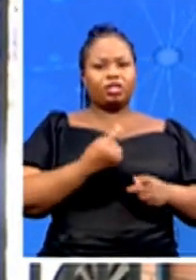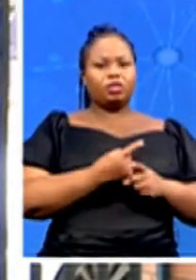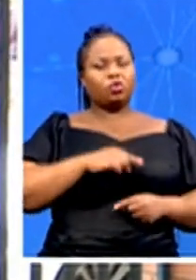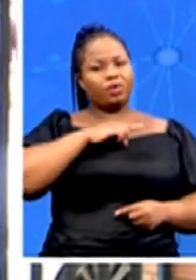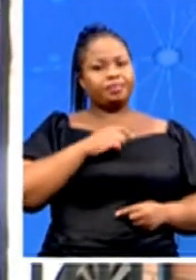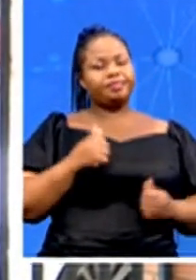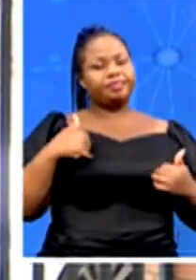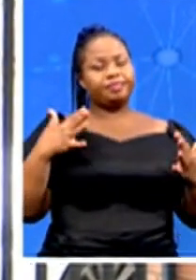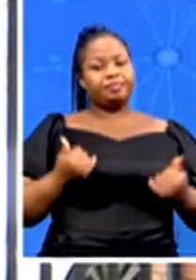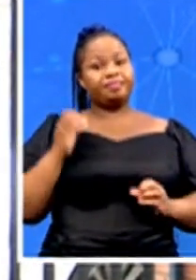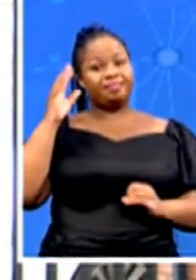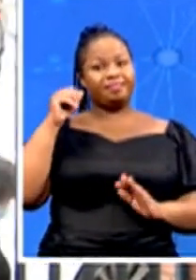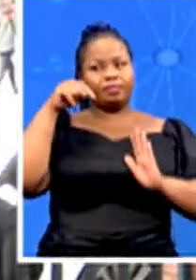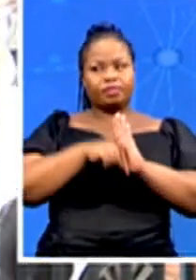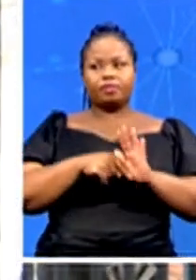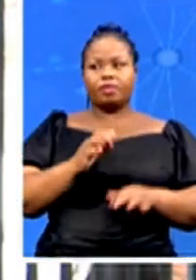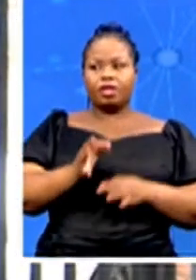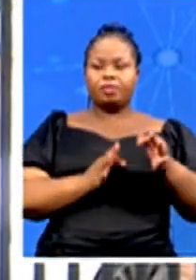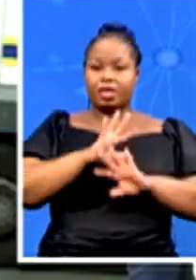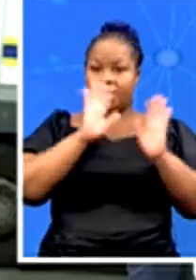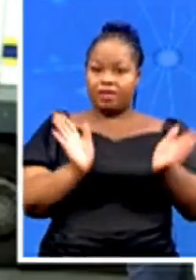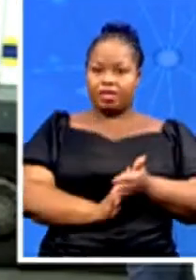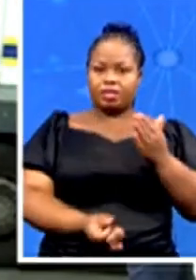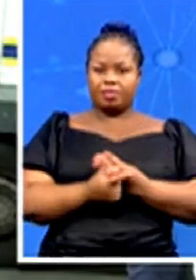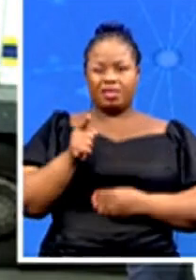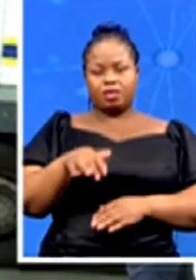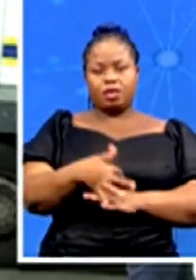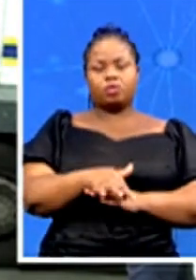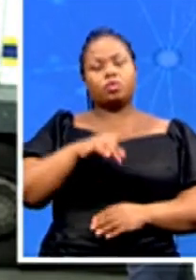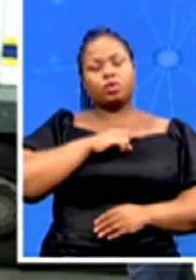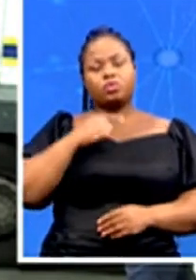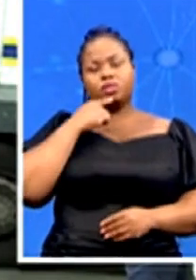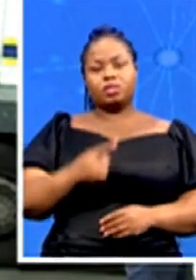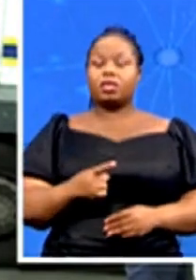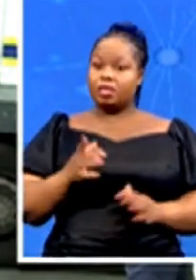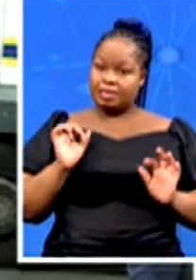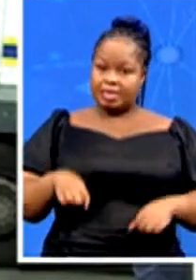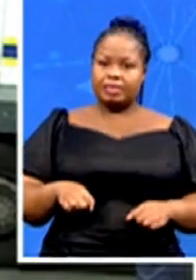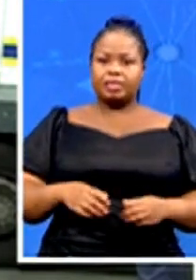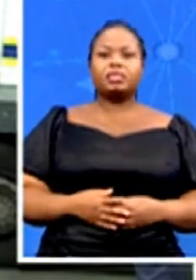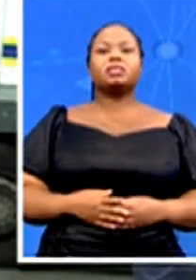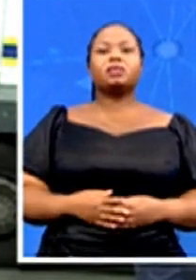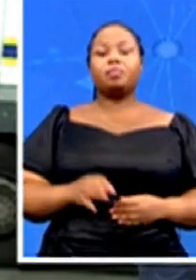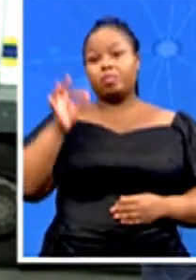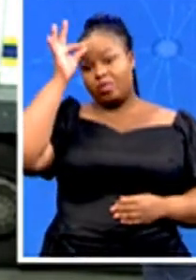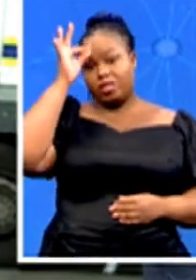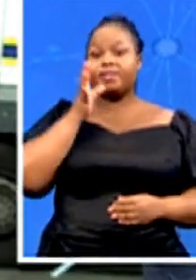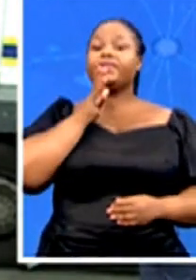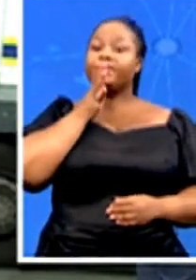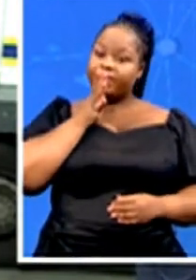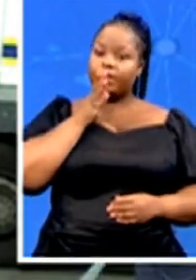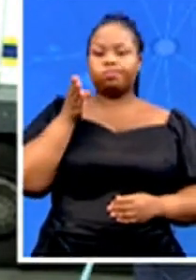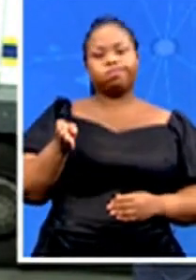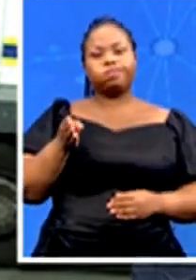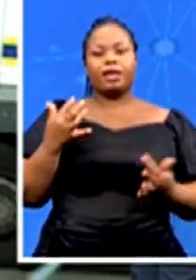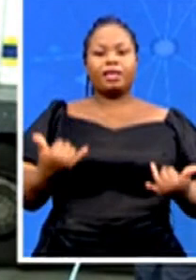happening outside. As you have said there, Simpiwe, in your introduction, that there is indeed a heavy police presence outside the entire precinct